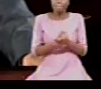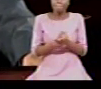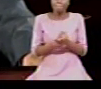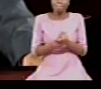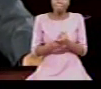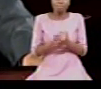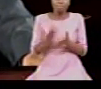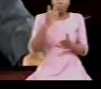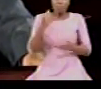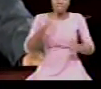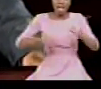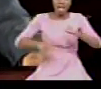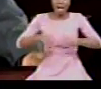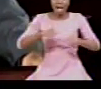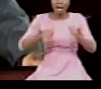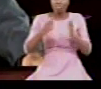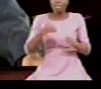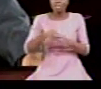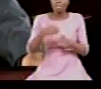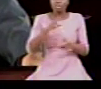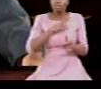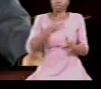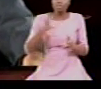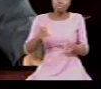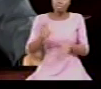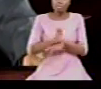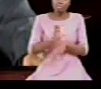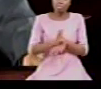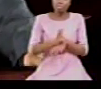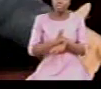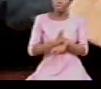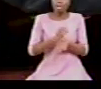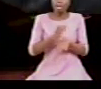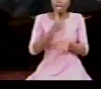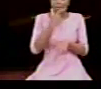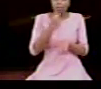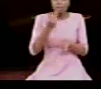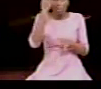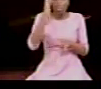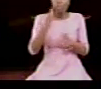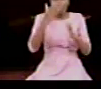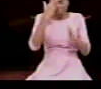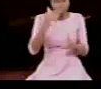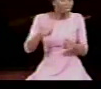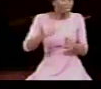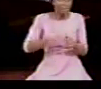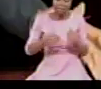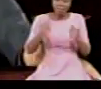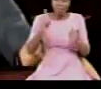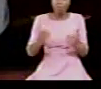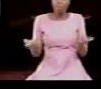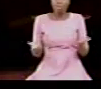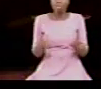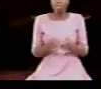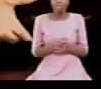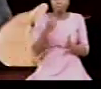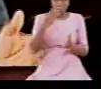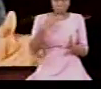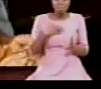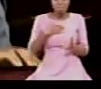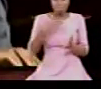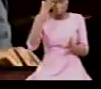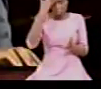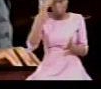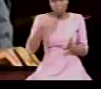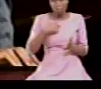It was an actor, actress in the church, a hypocrite. God knows everybody here. You are here now. God knows everybody. God knows me.